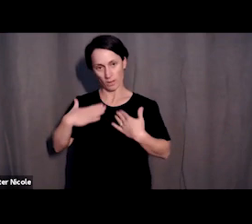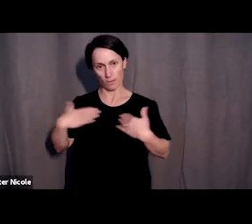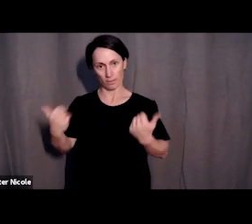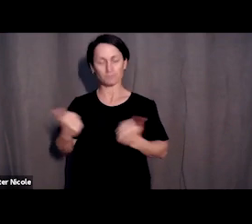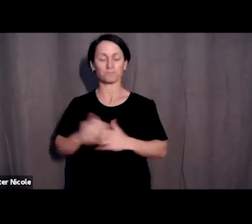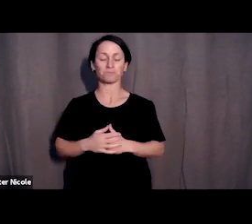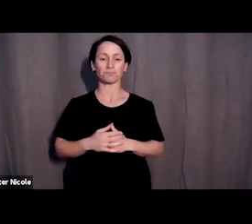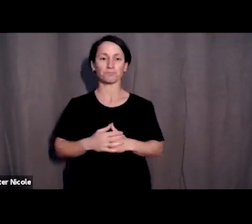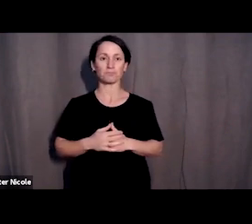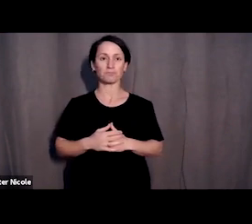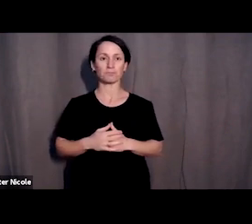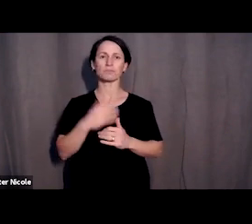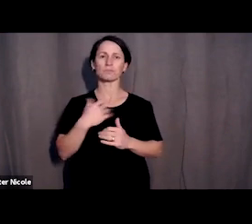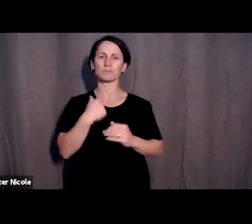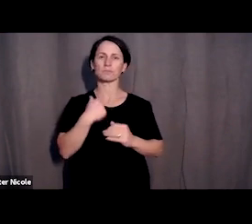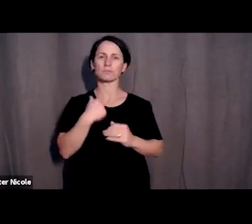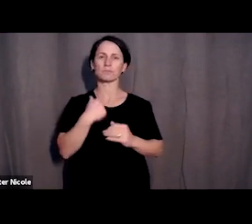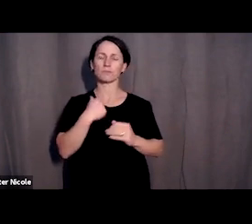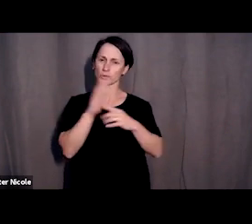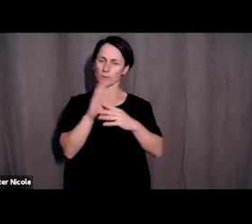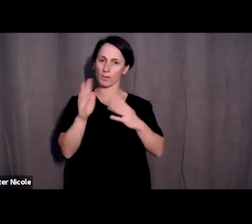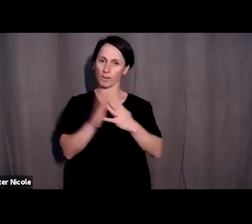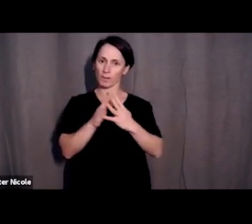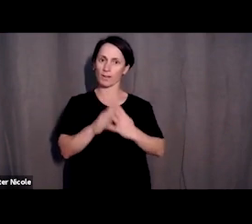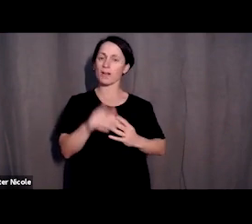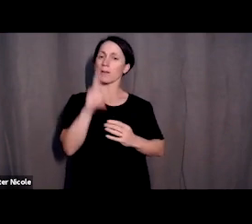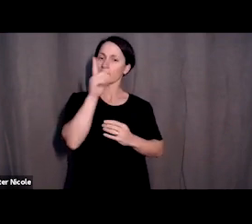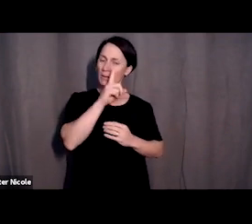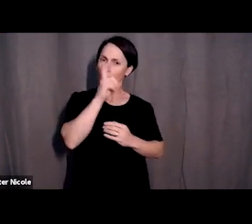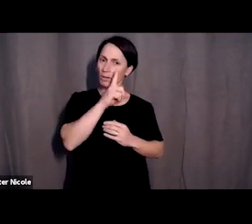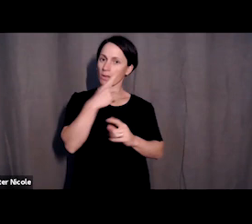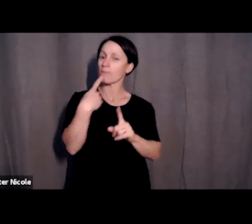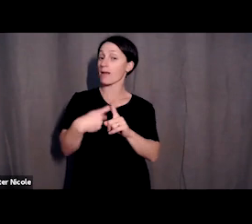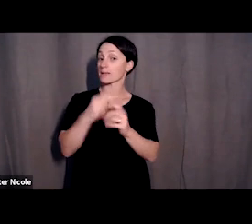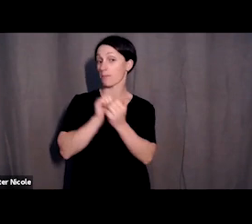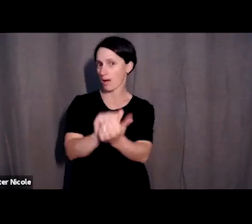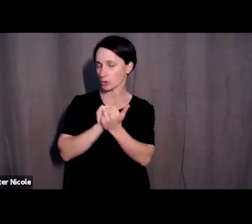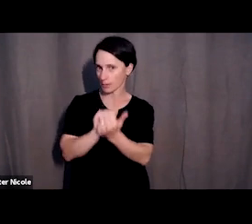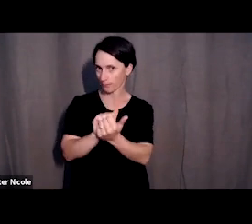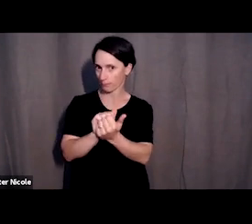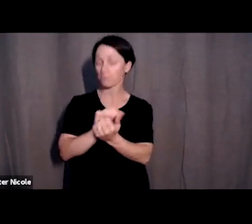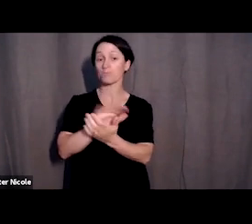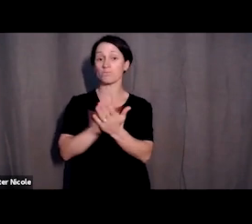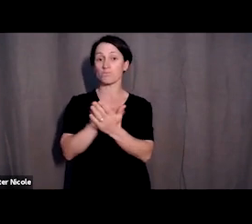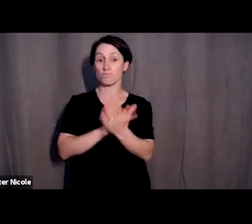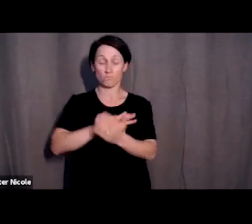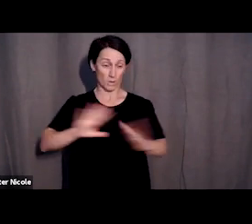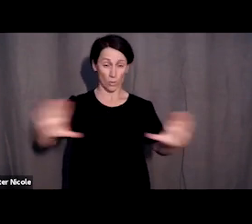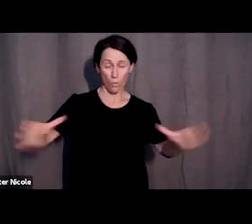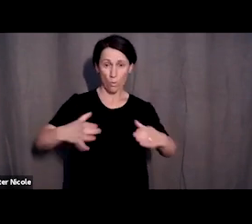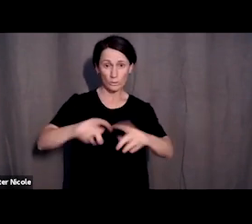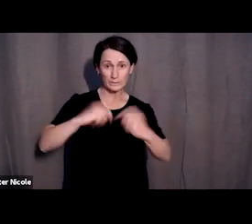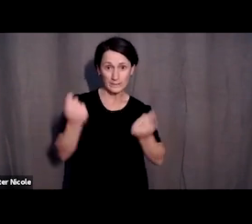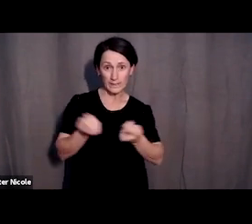of equal partnership, that everybody works together. The idea was that we gather some information, we